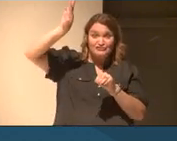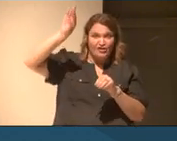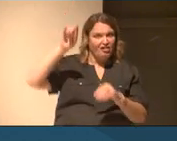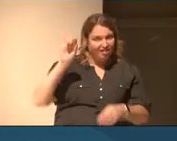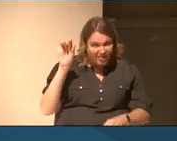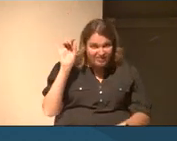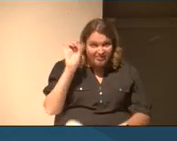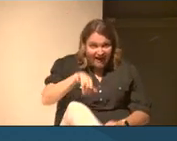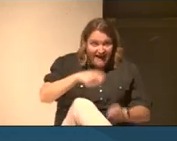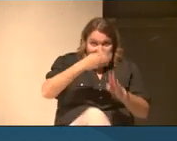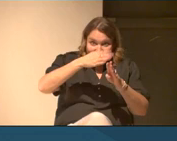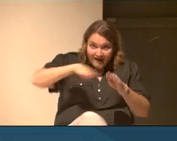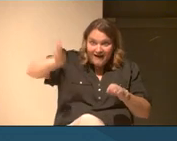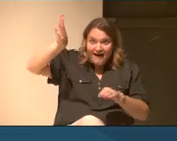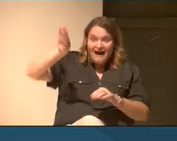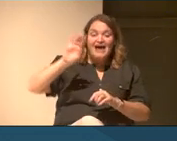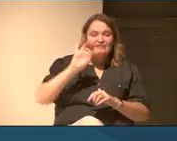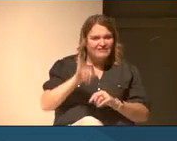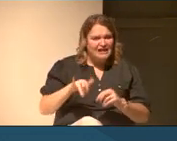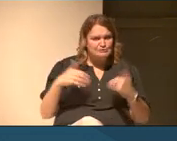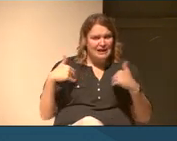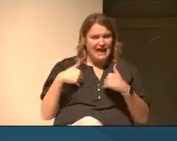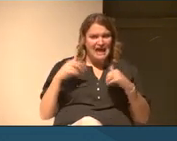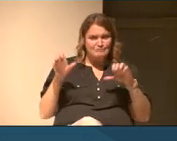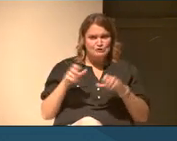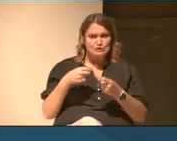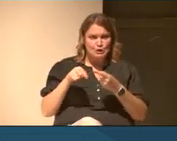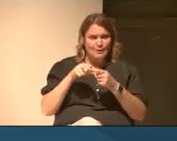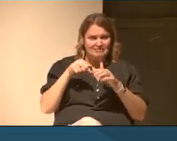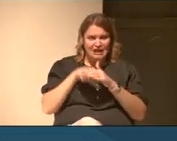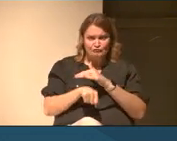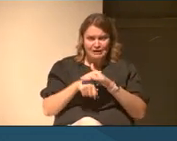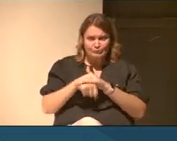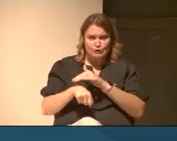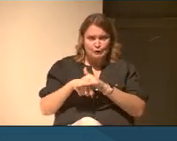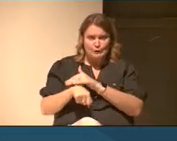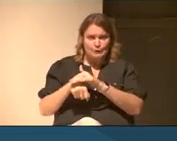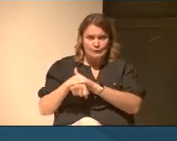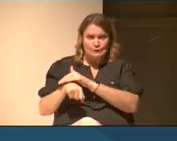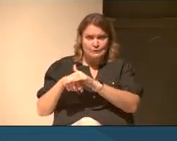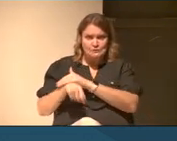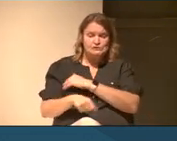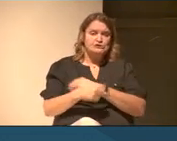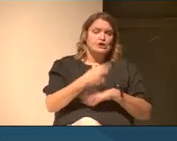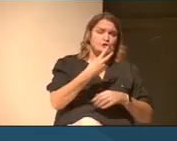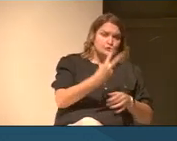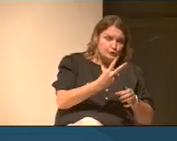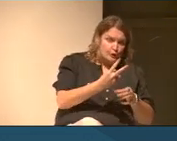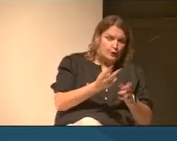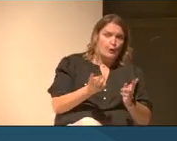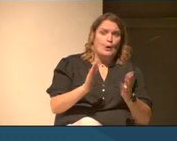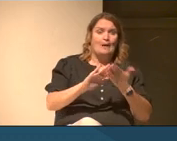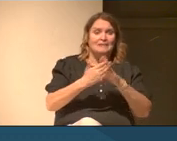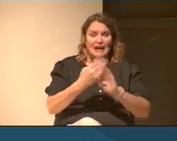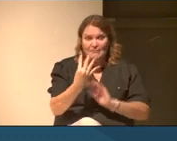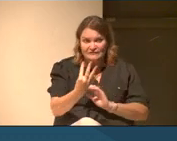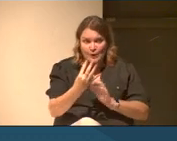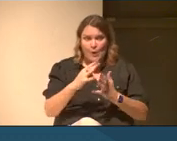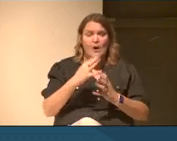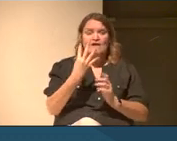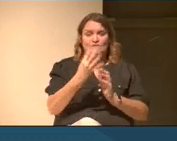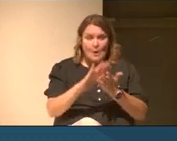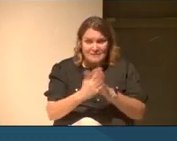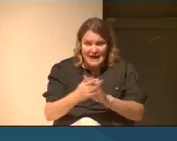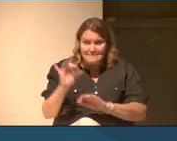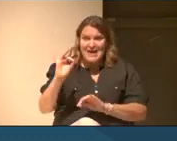know, exponential curves are what animals do when they reproduce. Two make four, four make eight, eight make, you know, gets bigger faster, and that's what the